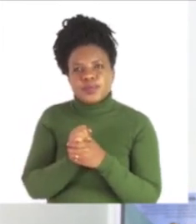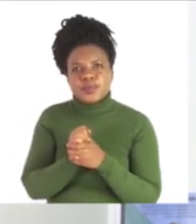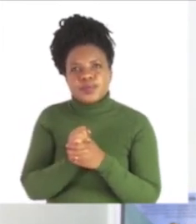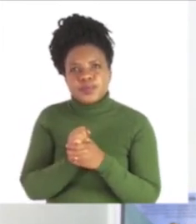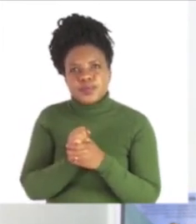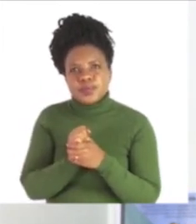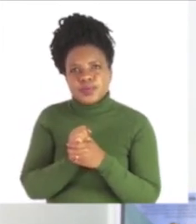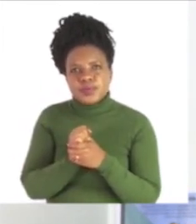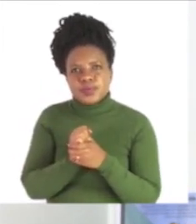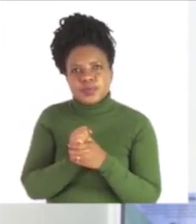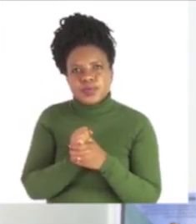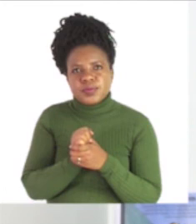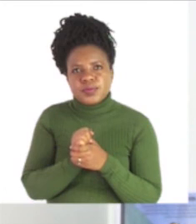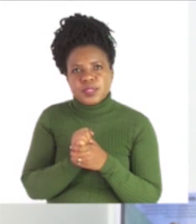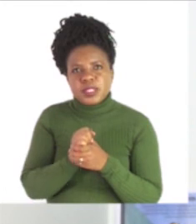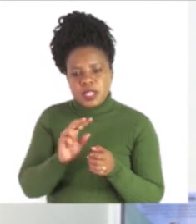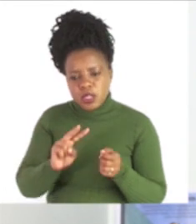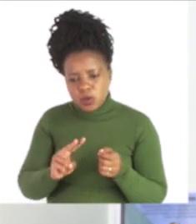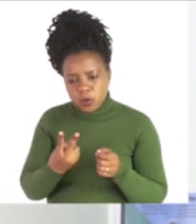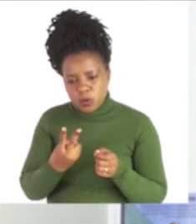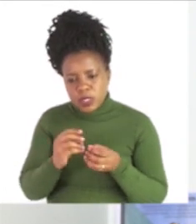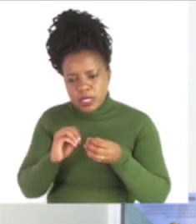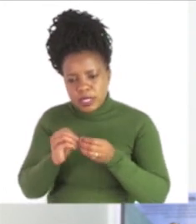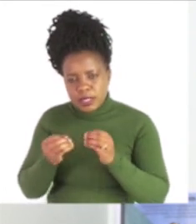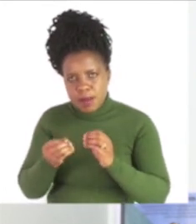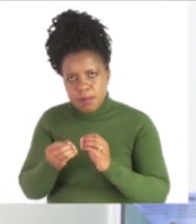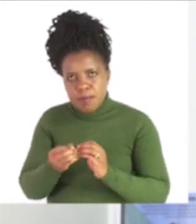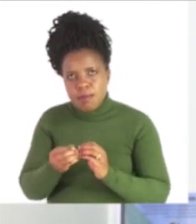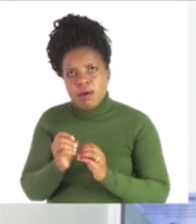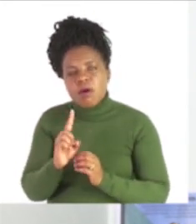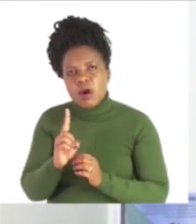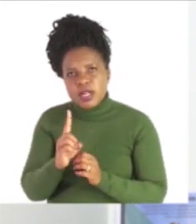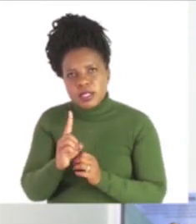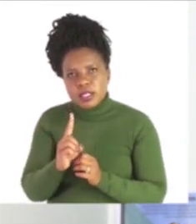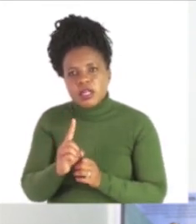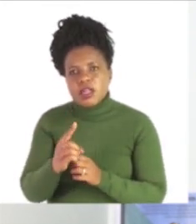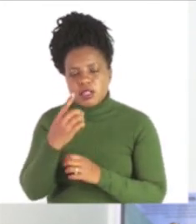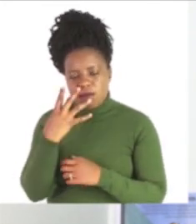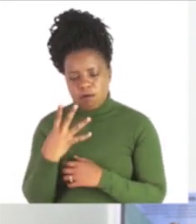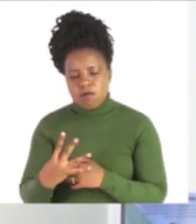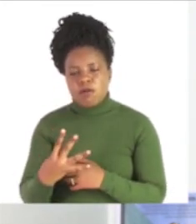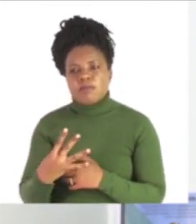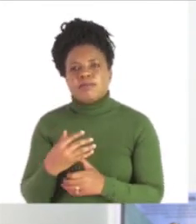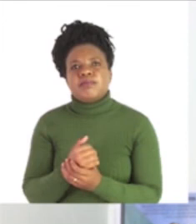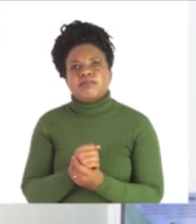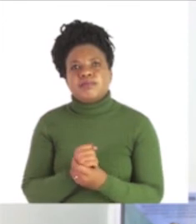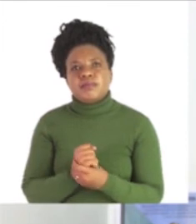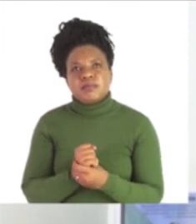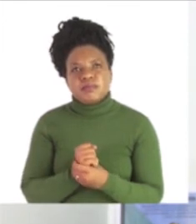times 2 to give you a 4. A